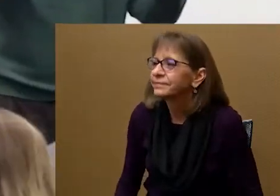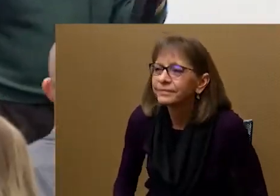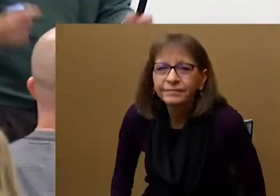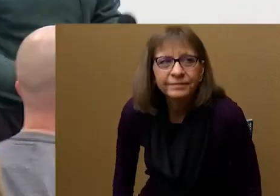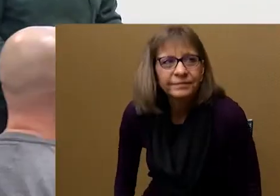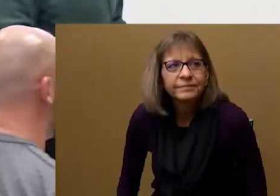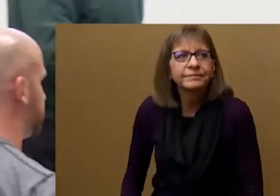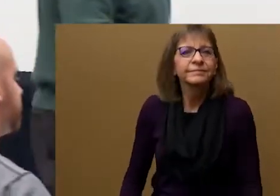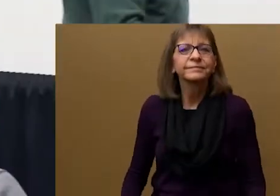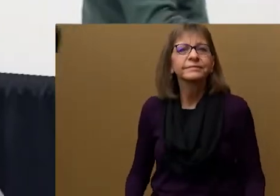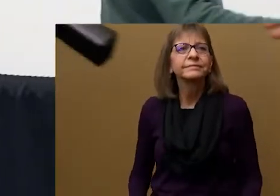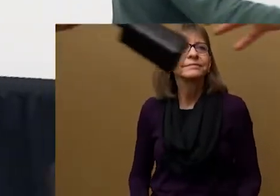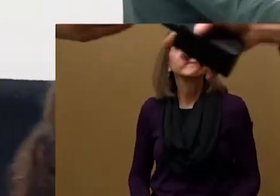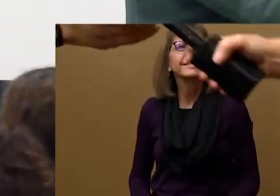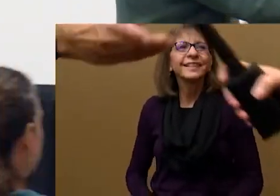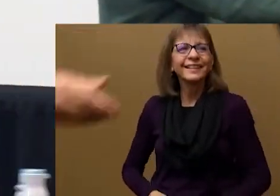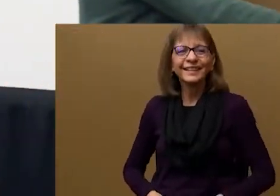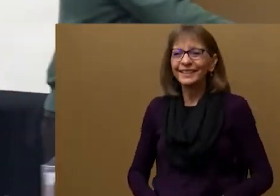Sign.